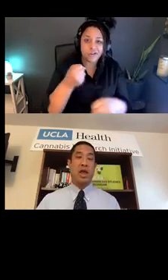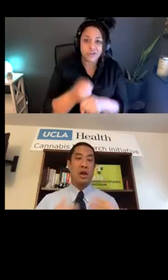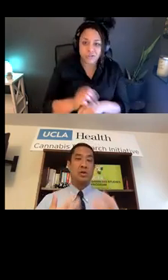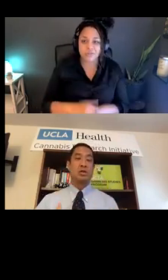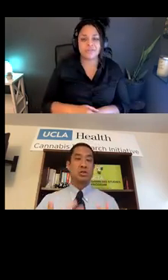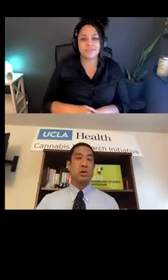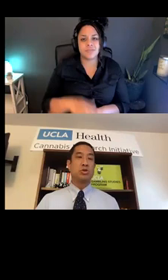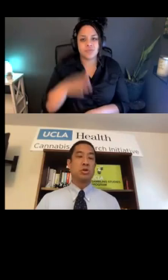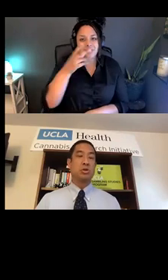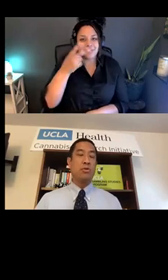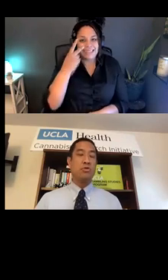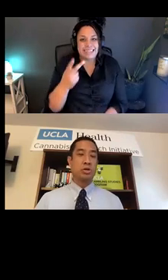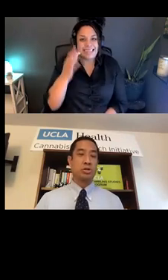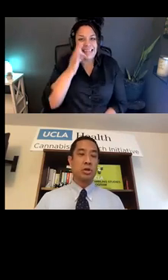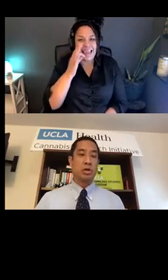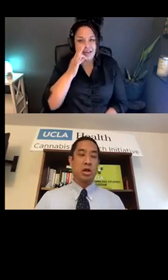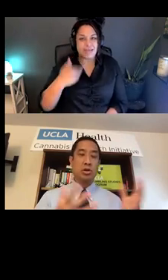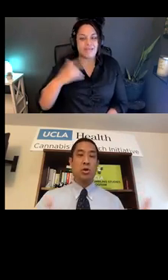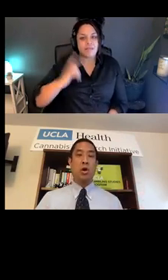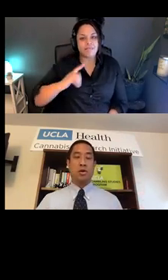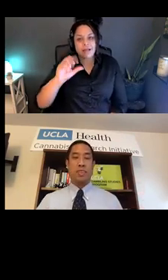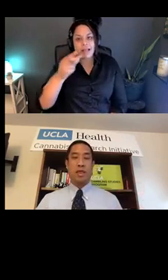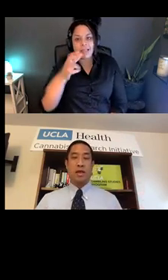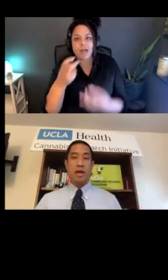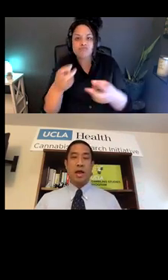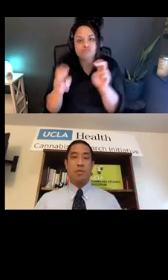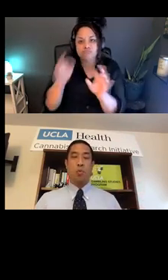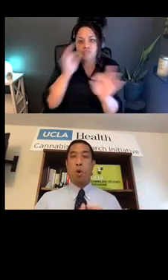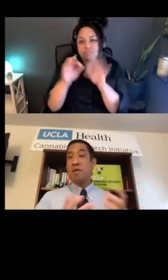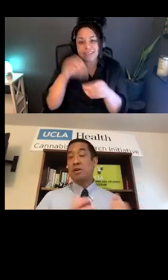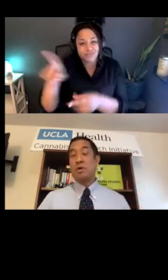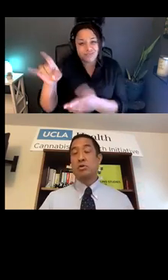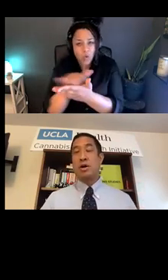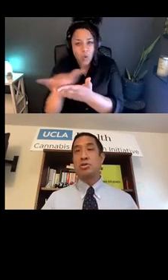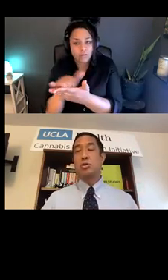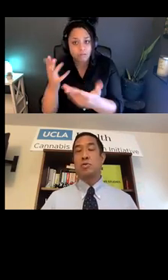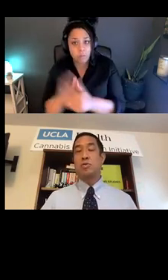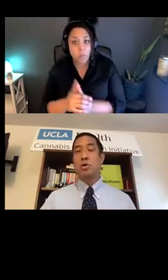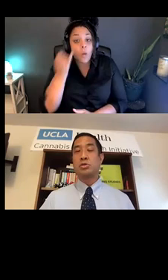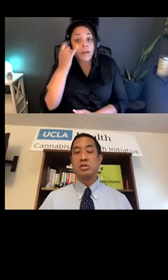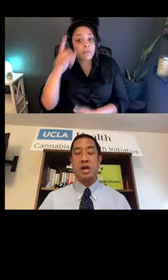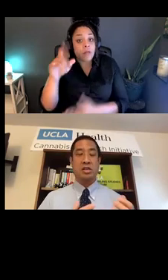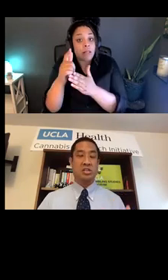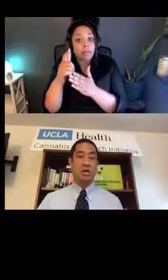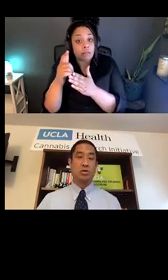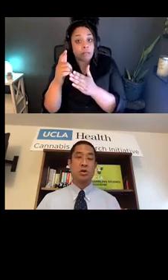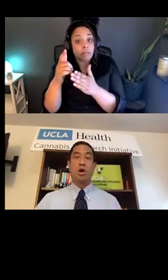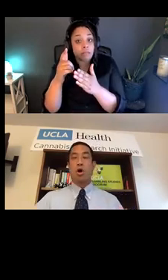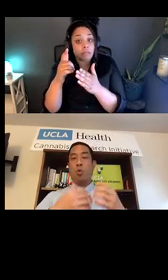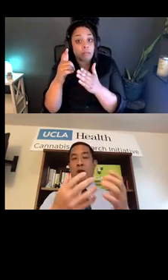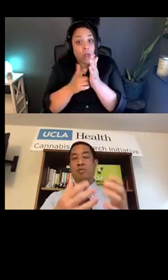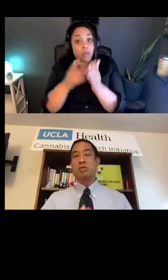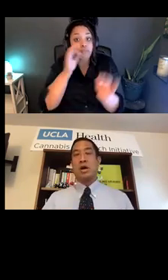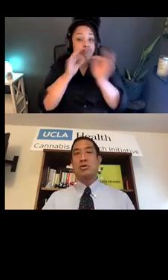have cannabis consumption lounges in New York. And what if some of those lounges are, of course, inside casinos?